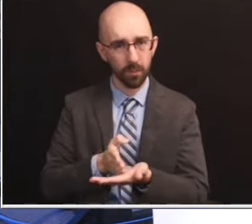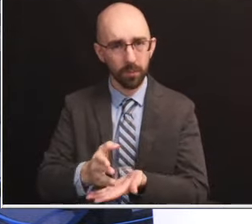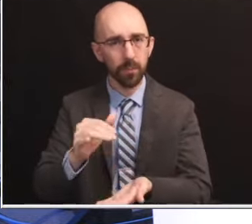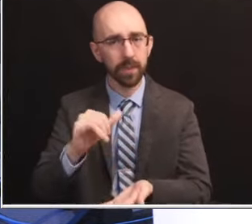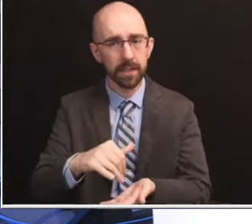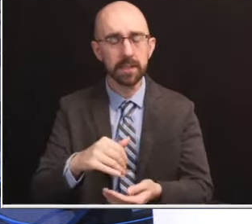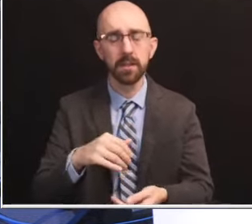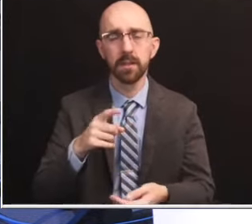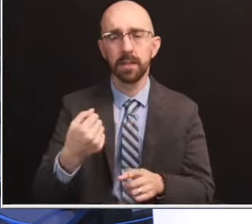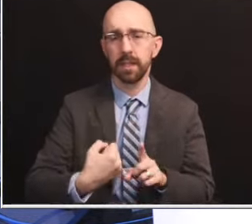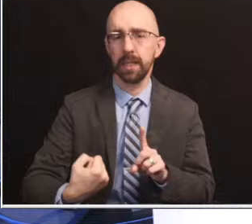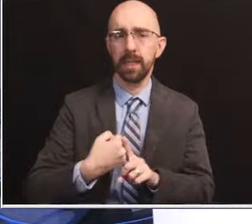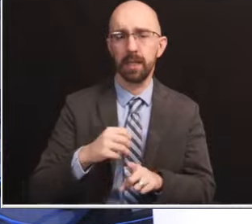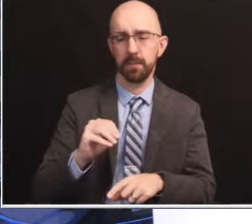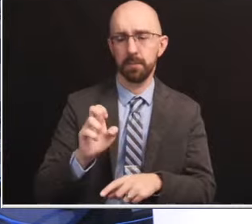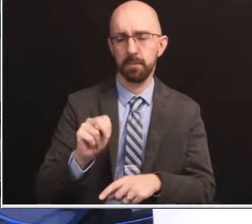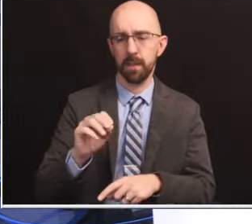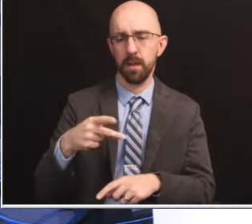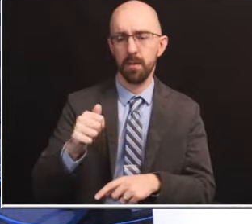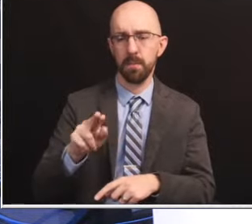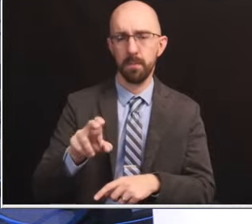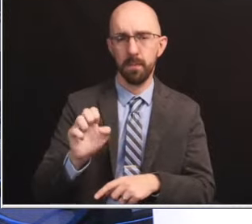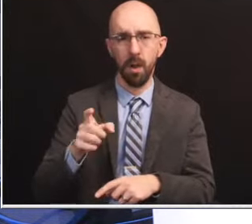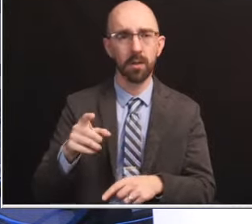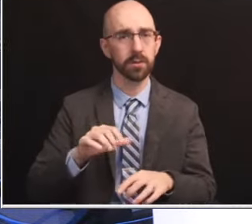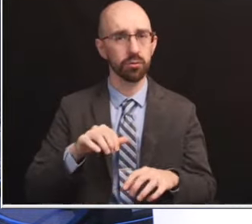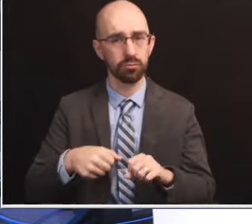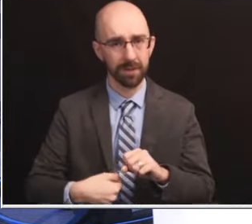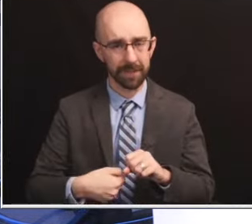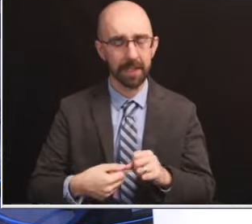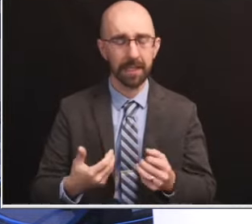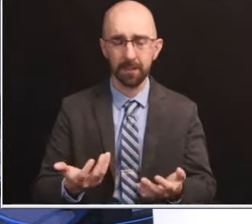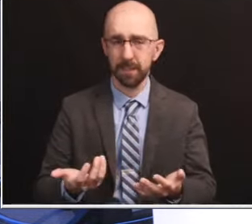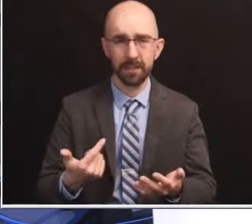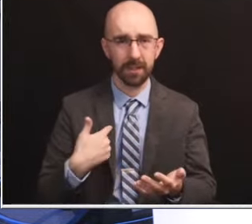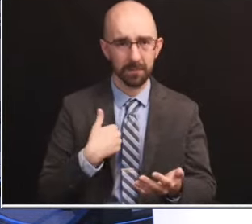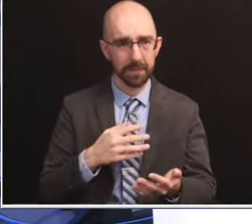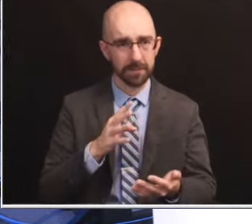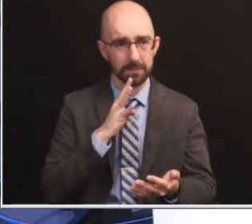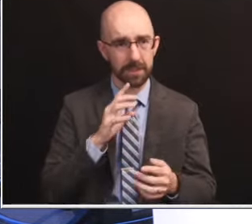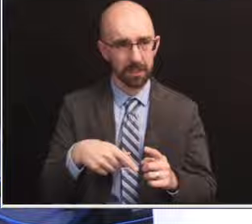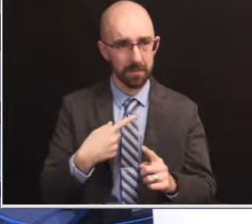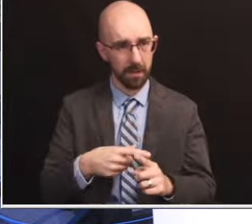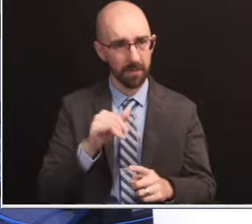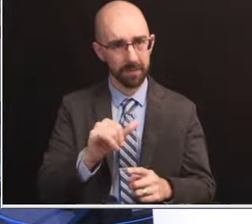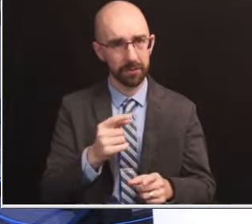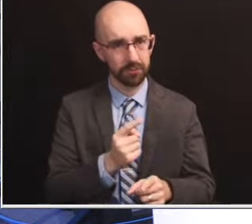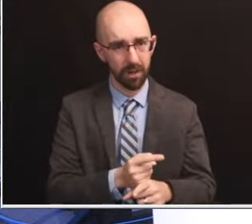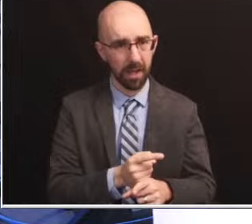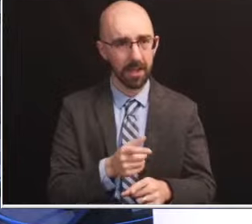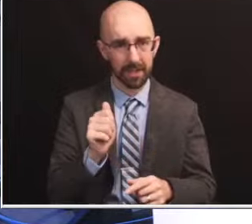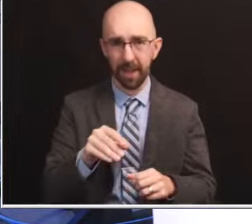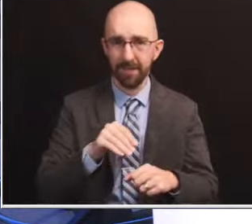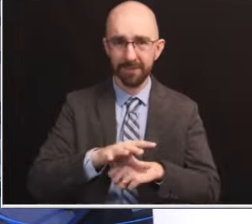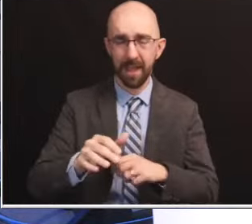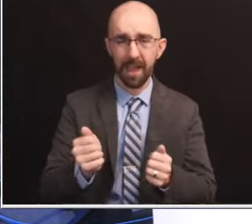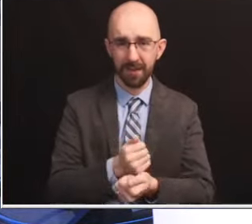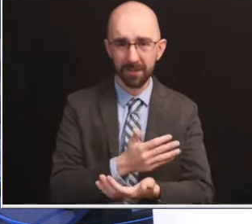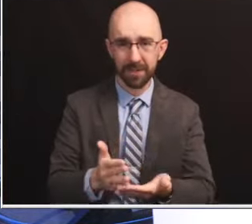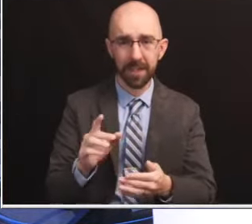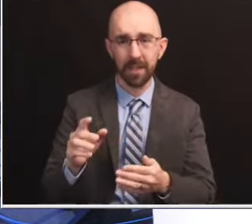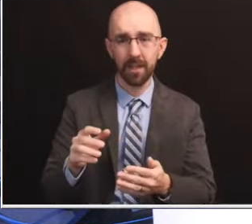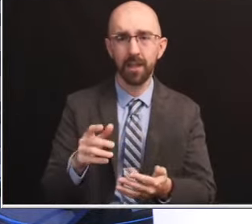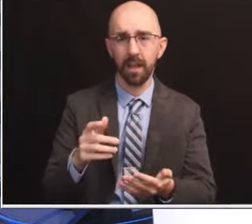hit with menopause. They're also grieving. Am I speaking to you about this? That can affect everything, and then it's cruel because you